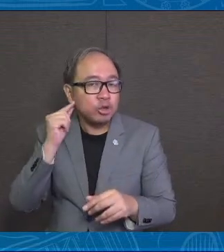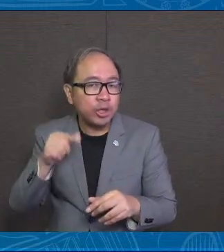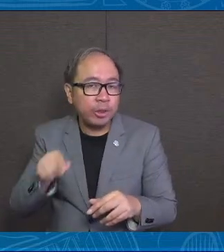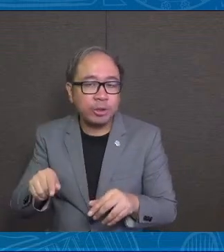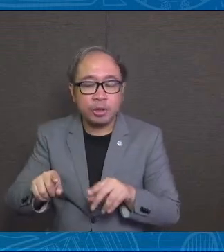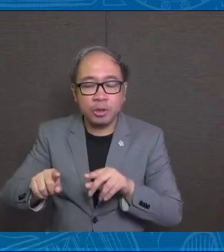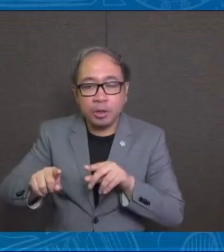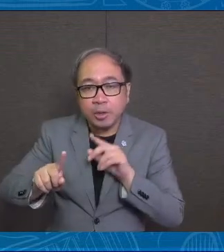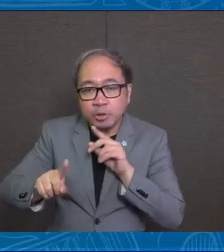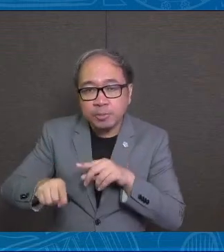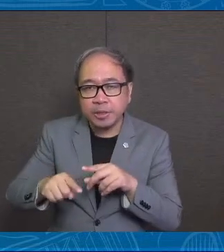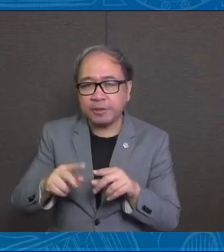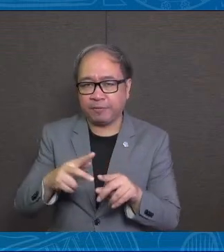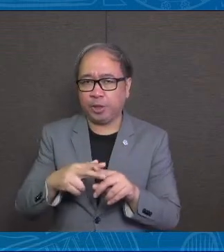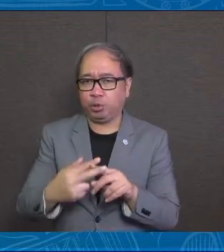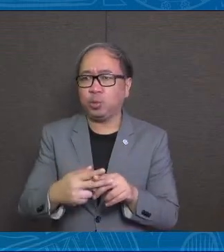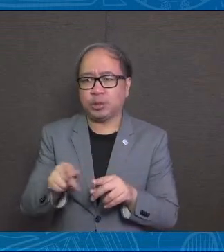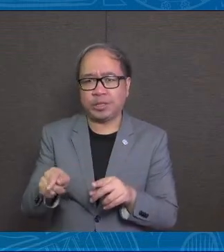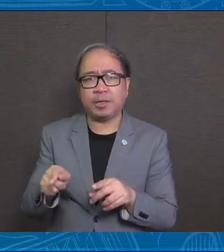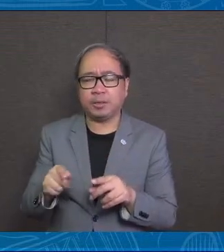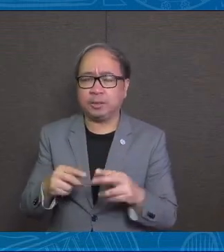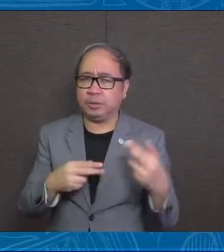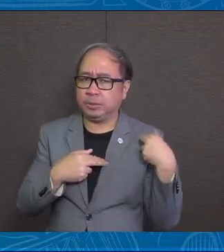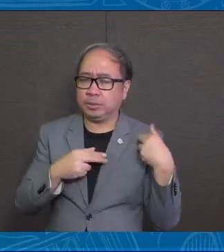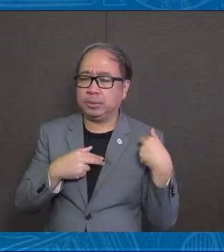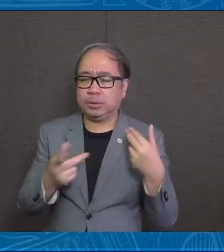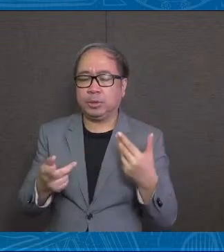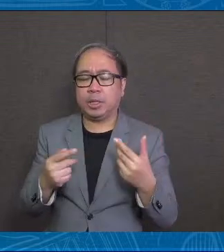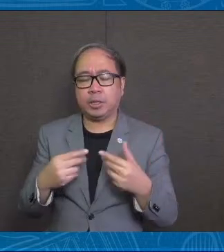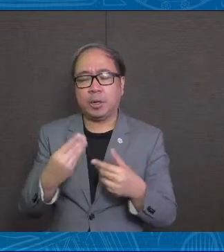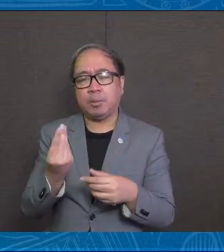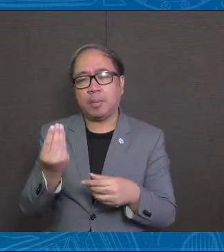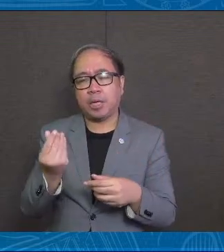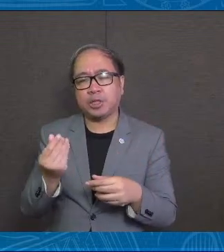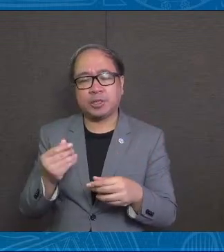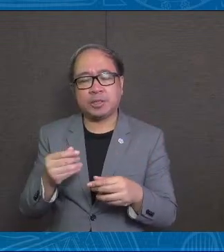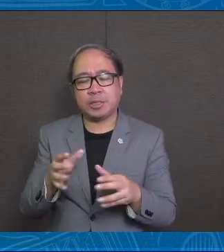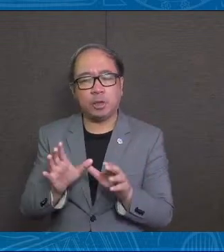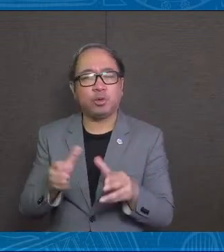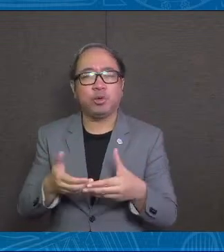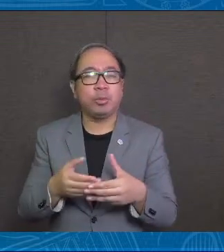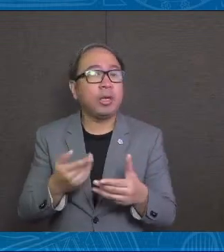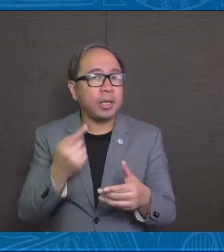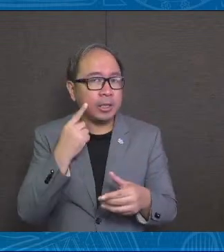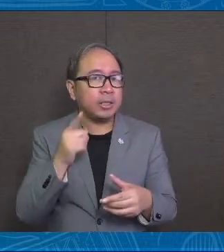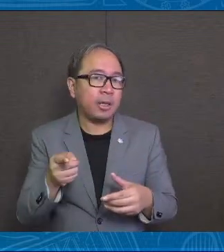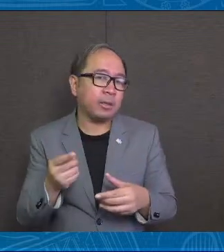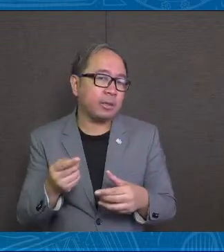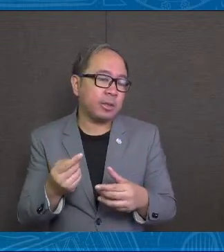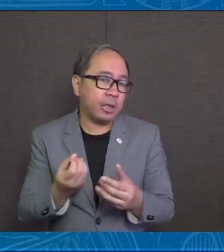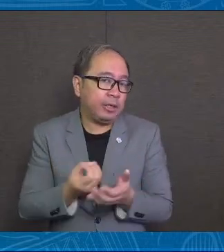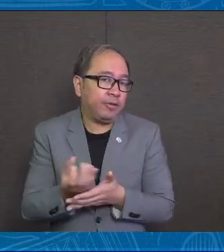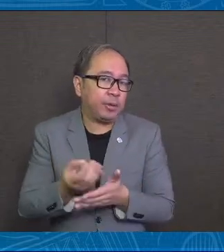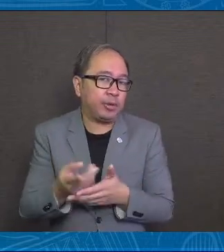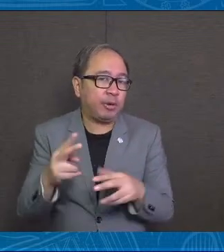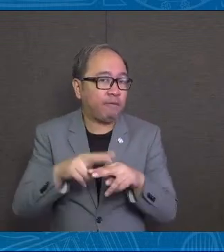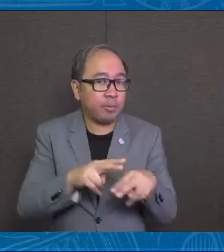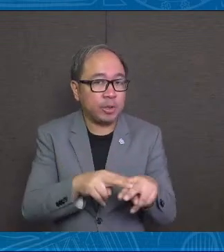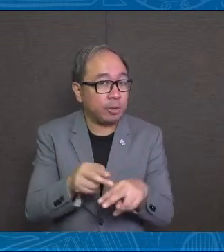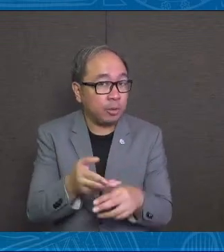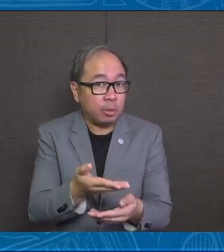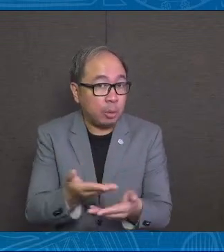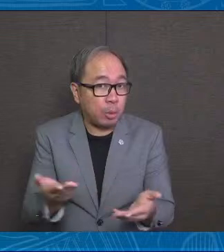the budget division. So I think that's it from Fiji. But if anything else, I'm